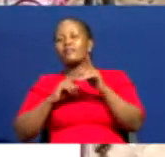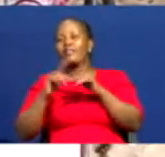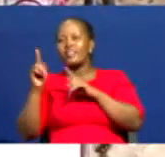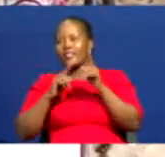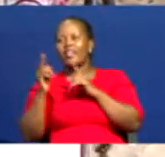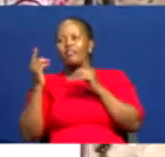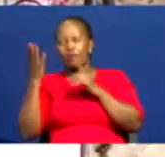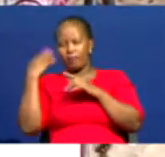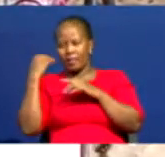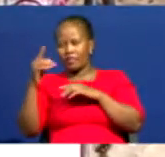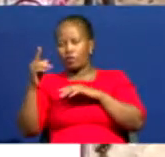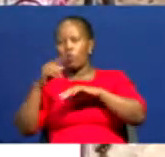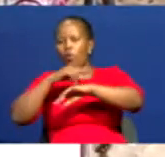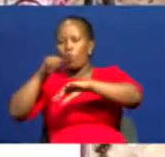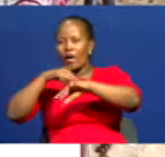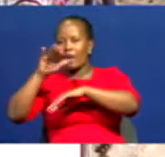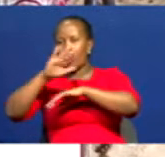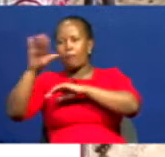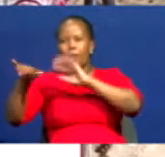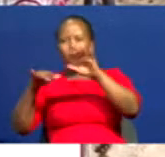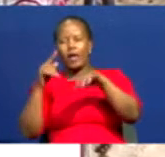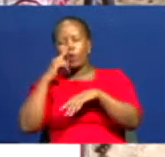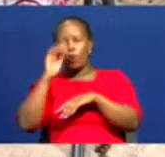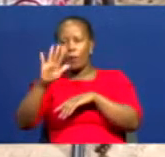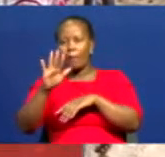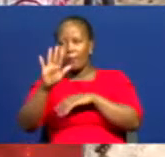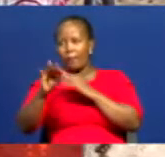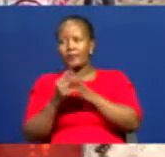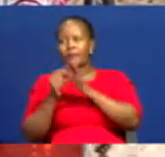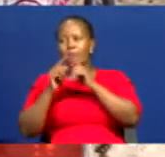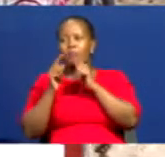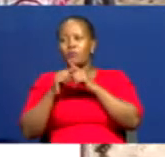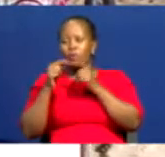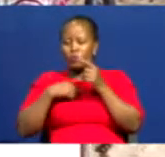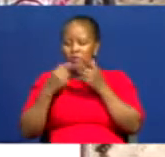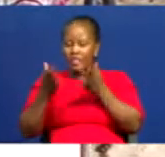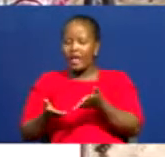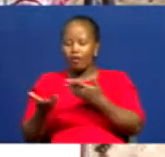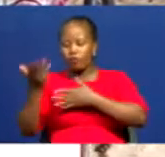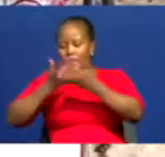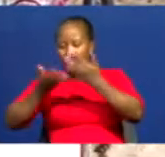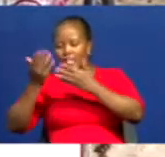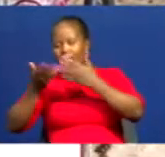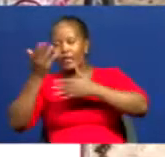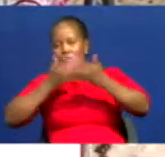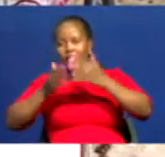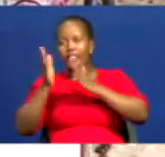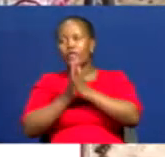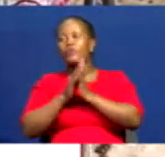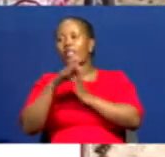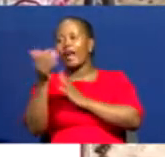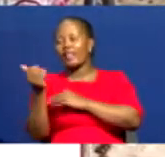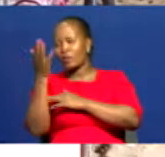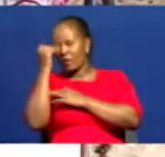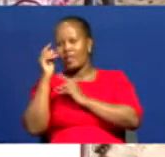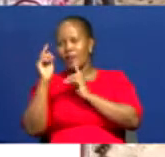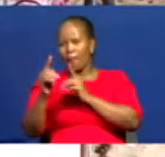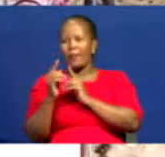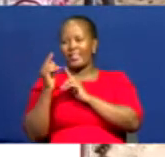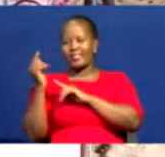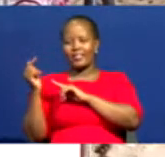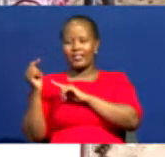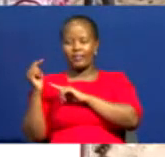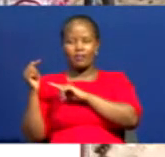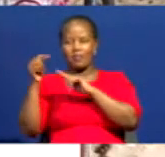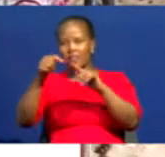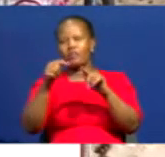the past 1 hour, and I'm yet to engage now others, because I need to really appear